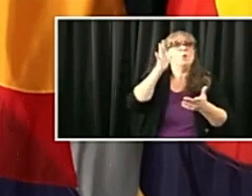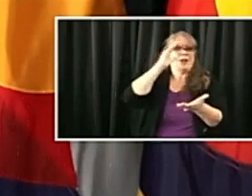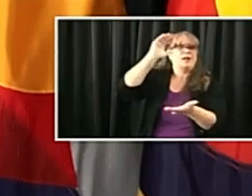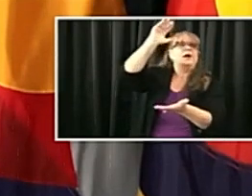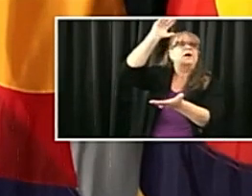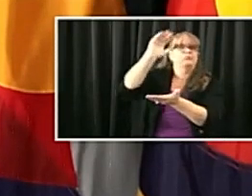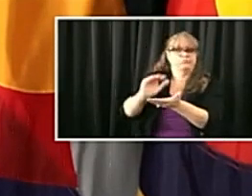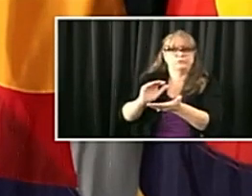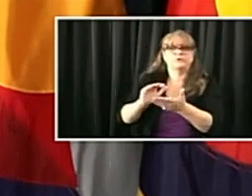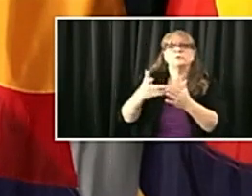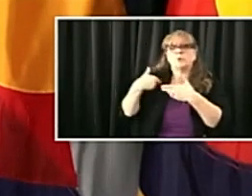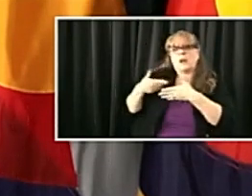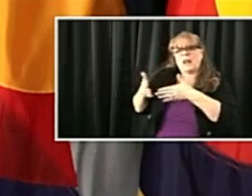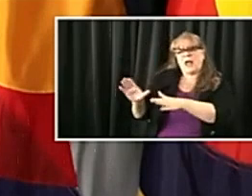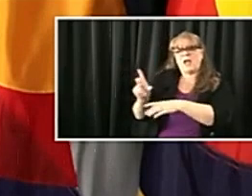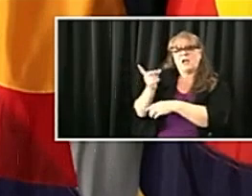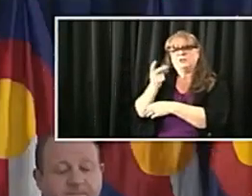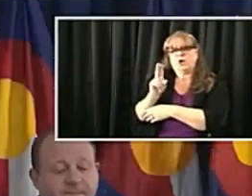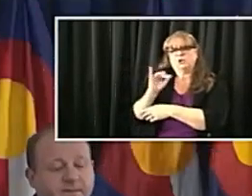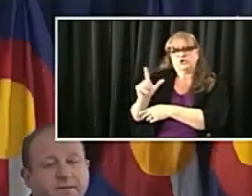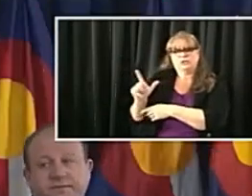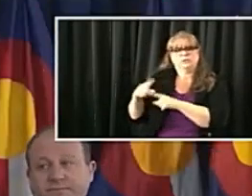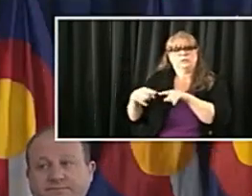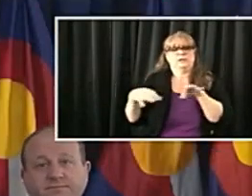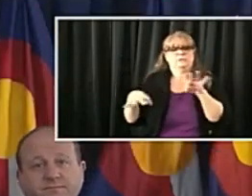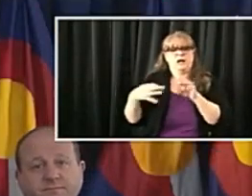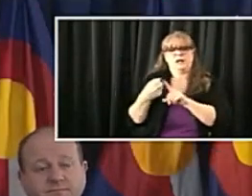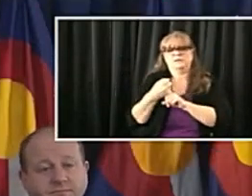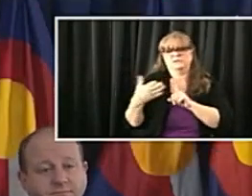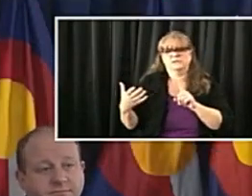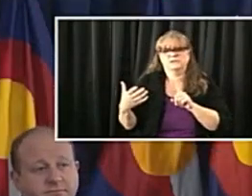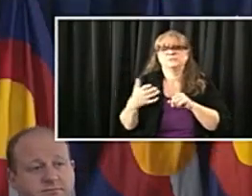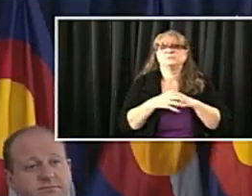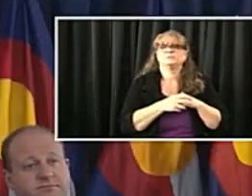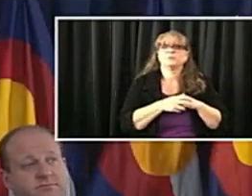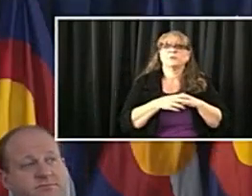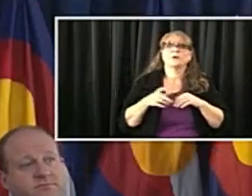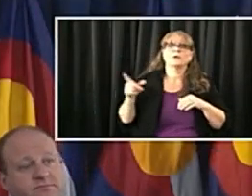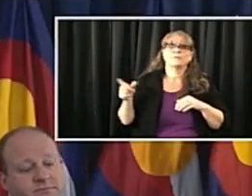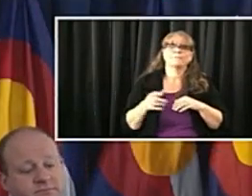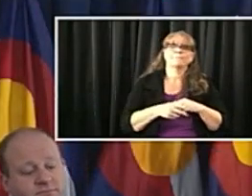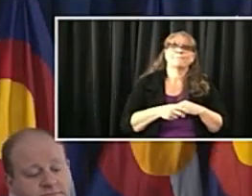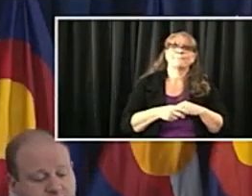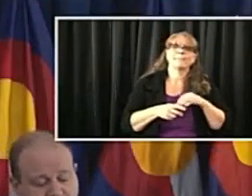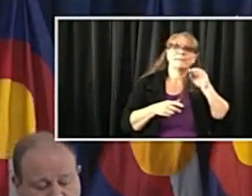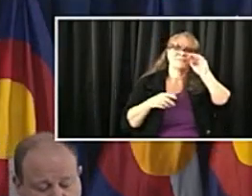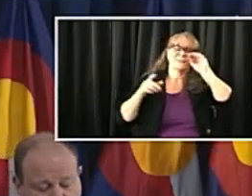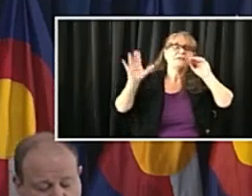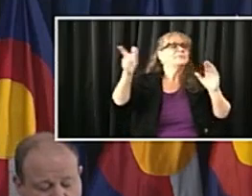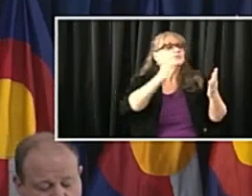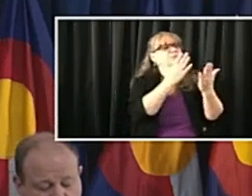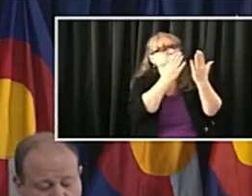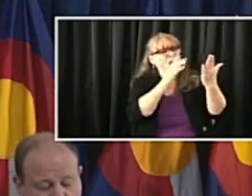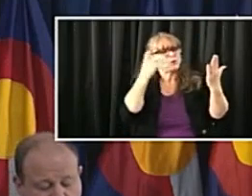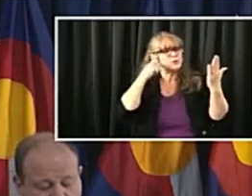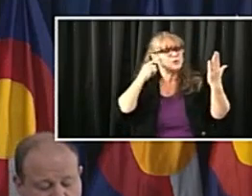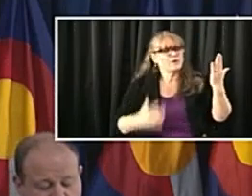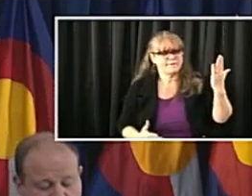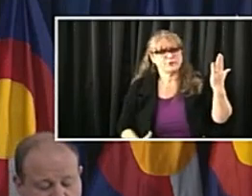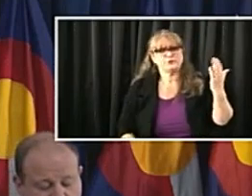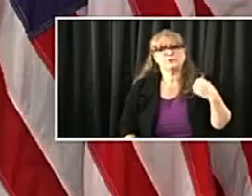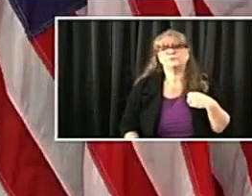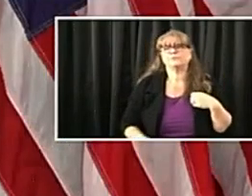Dr. Rachel Herlihy for a very important update. Good afternoon. Thank you, Governor. So today I'd like to provide an update on our case counts